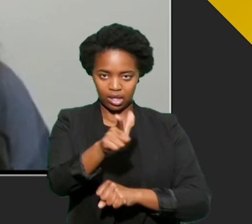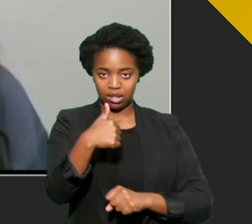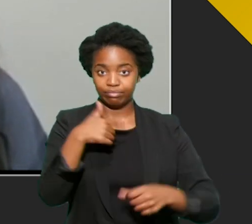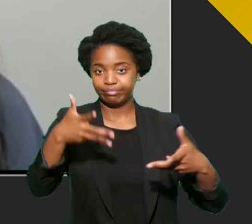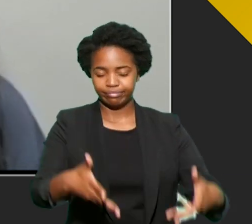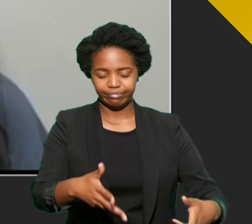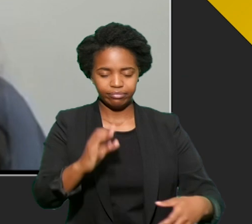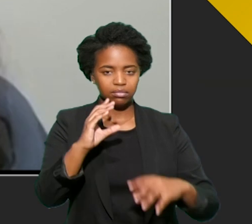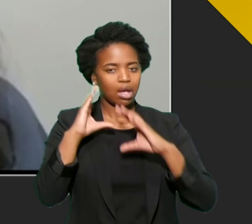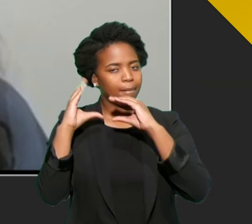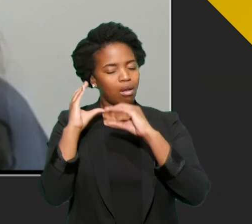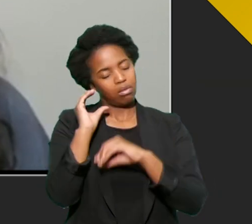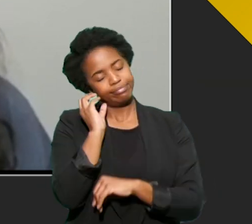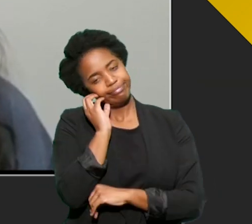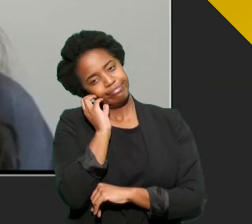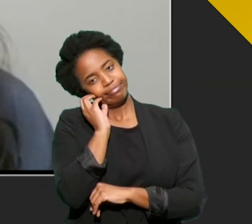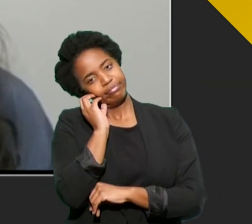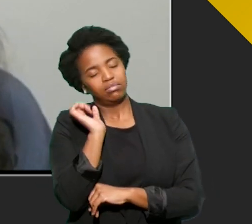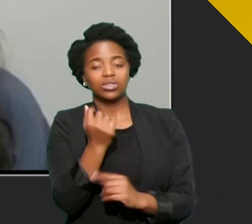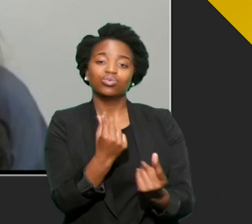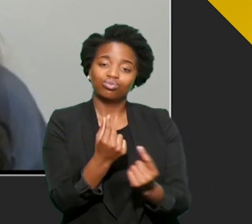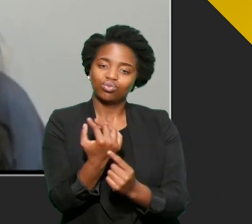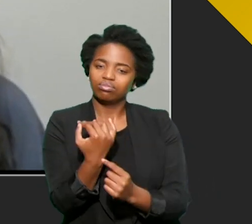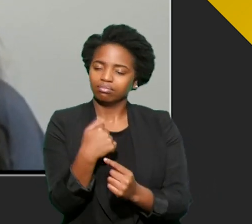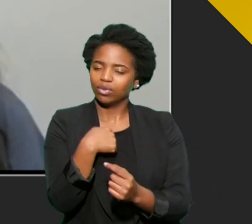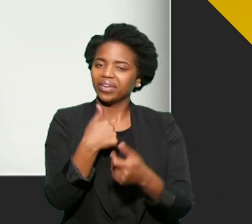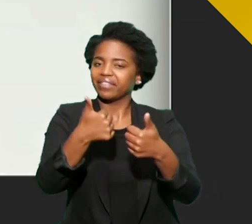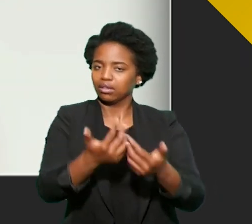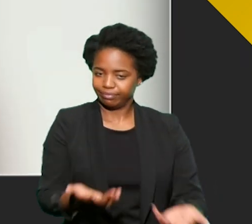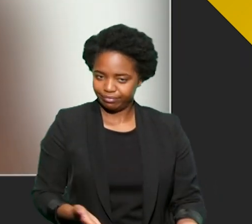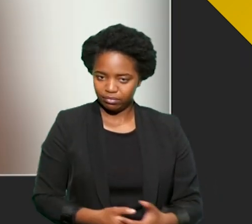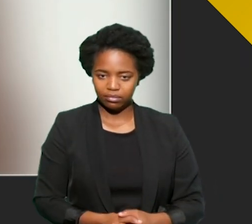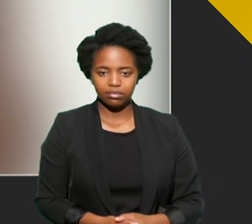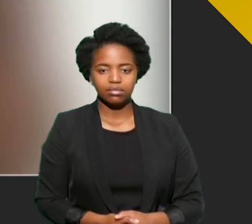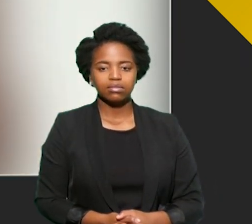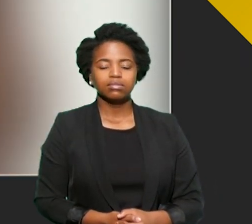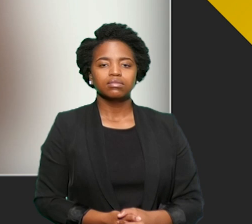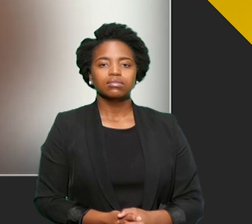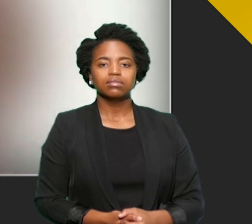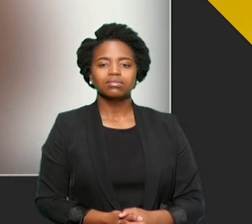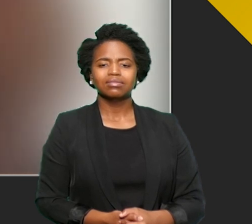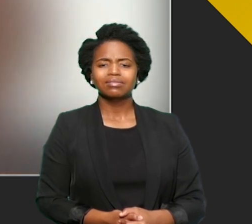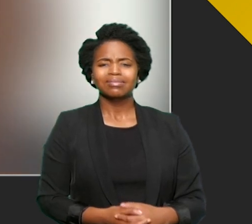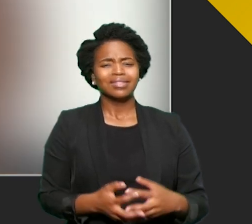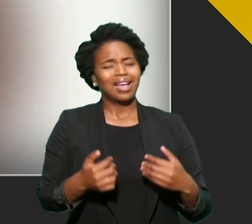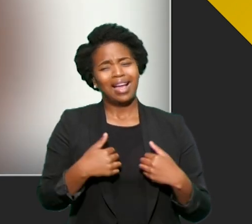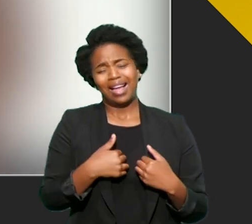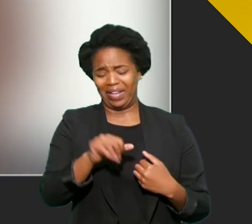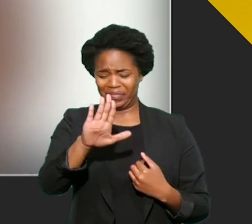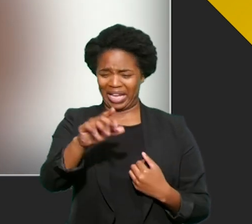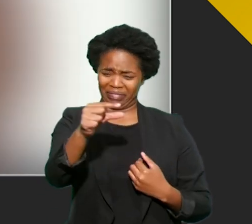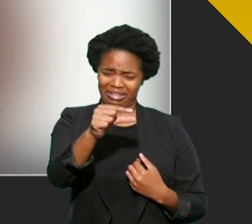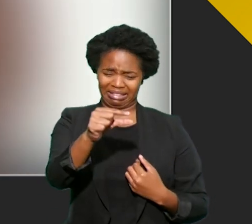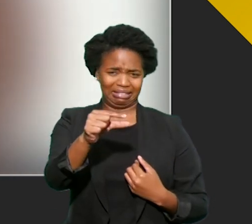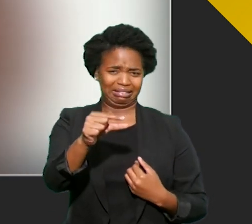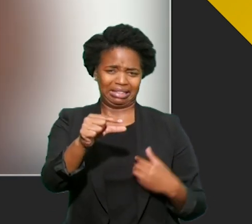sleeping with them under our pillows and so forth. We still have them. I don't know much about 5G. What